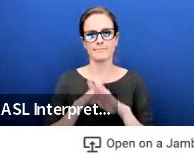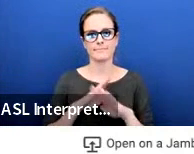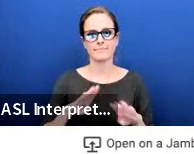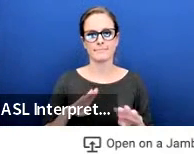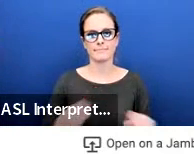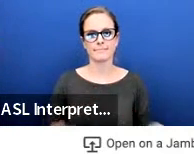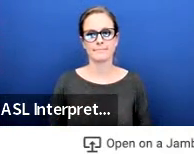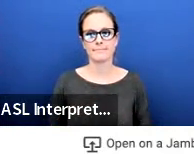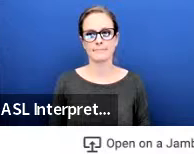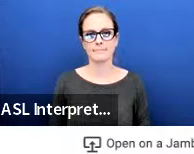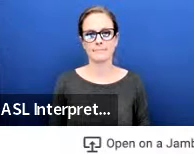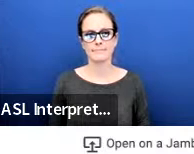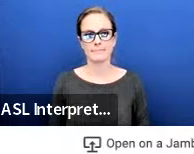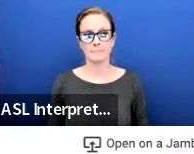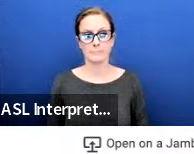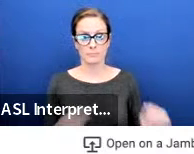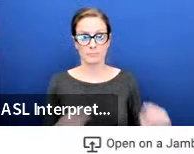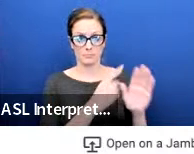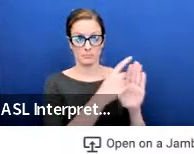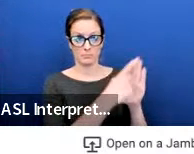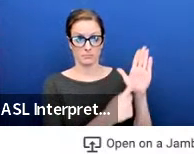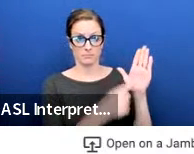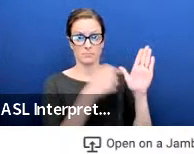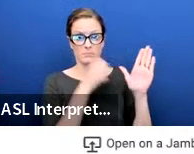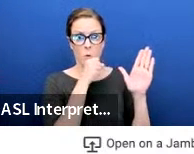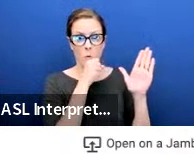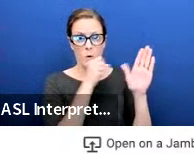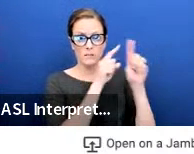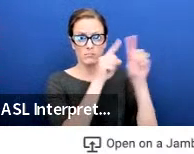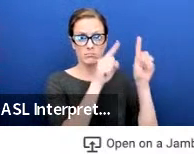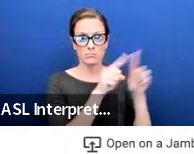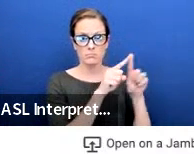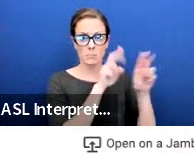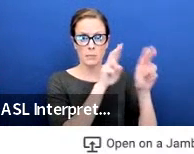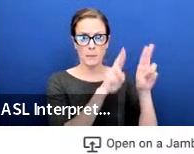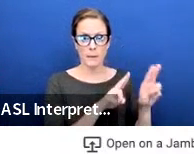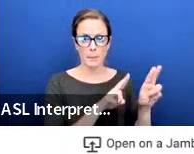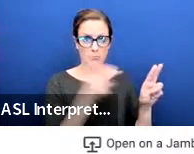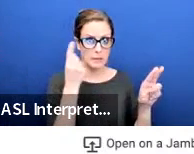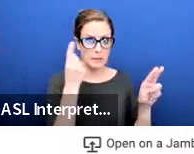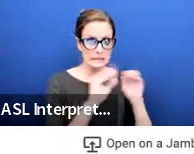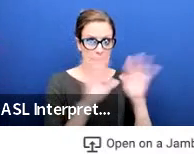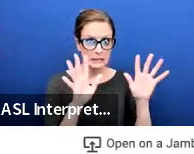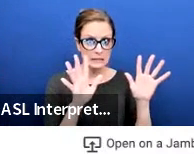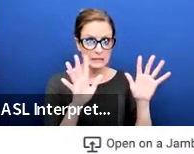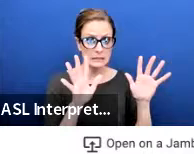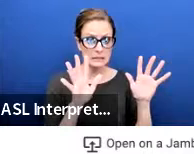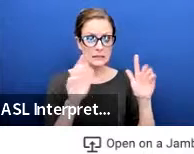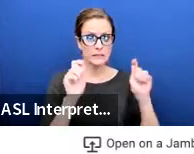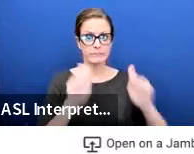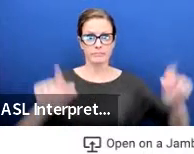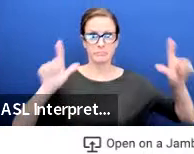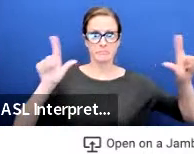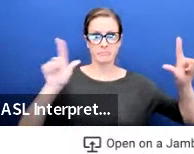Do these make sense here? Does the chart make sense?